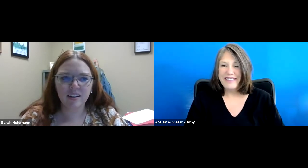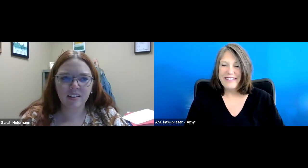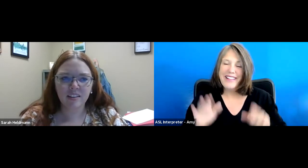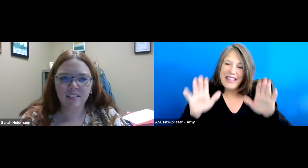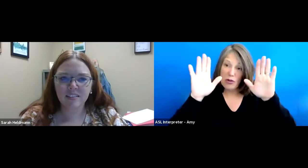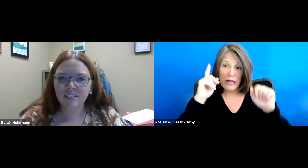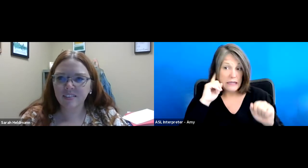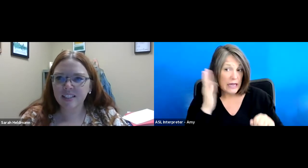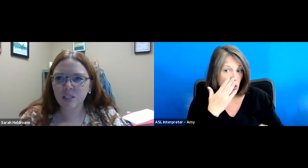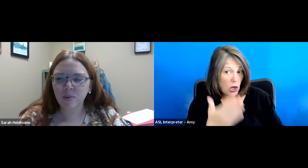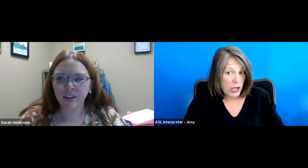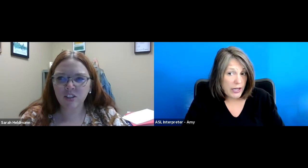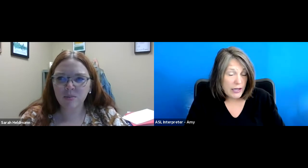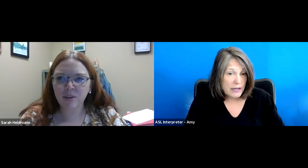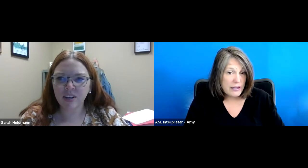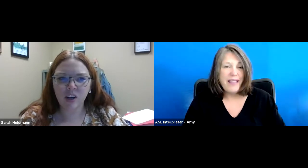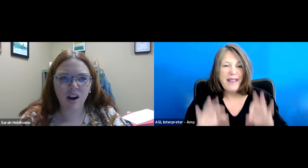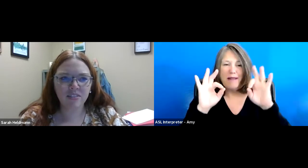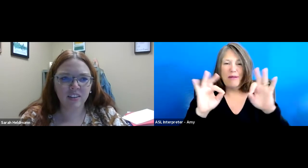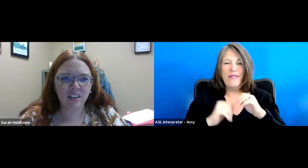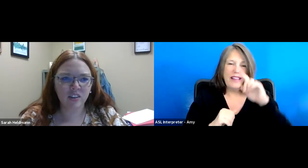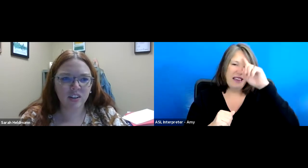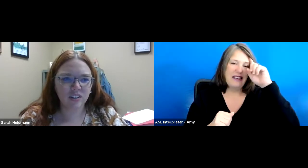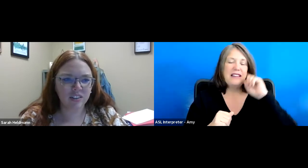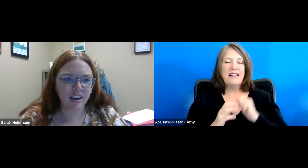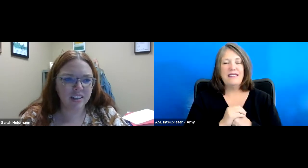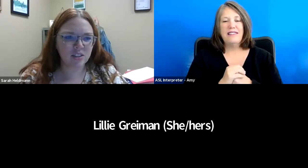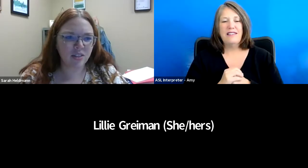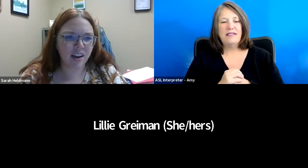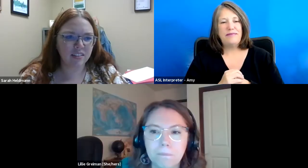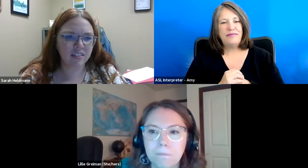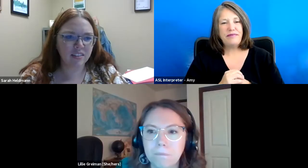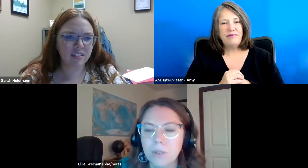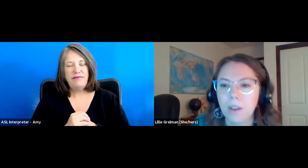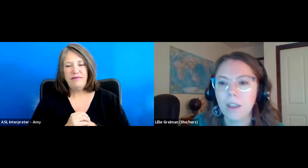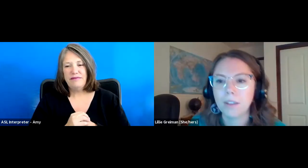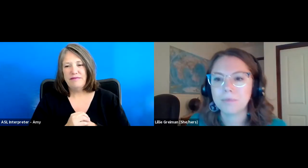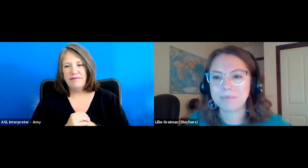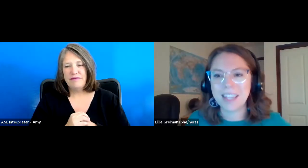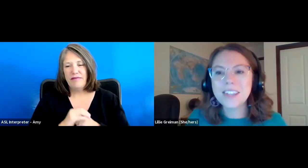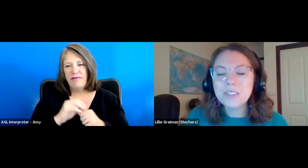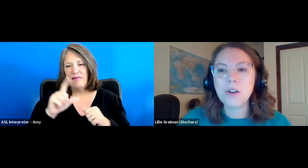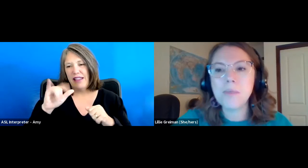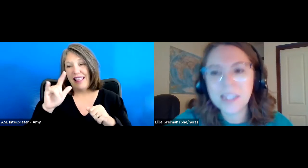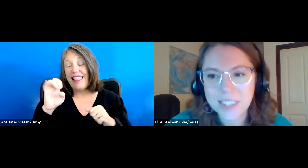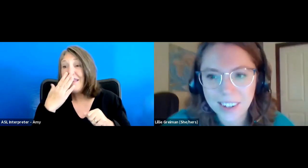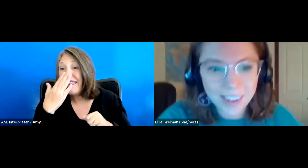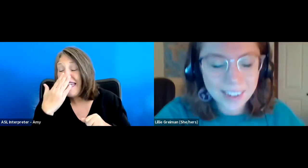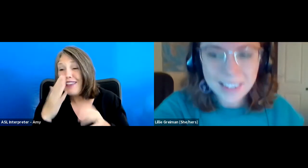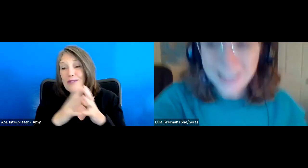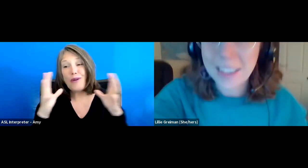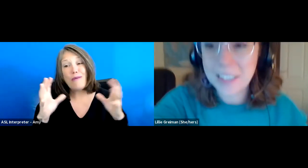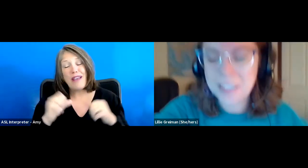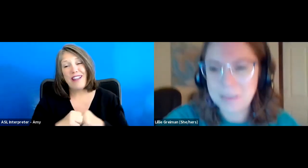Does that sound good? That sounds perfect. I'll turn my video off, Lily, and you can guide us through that. Okay. Thank you so much,